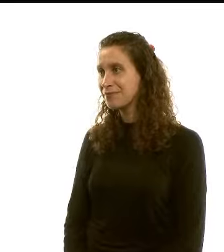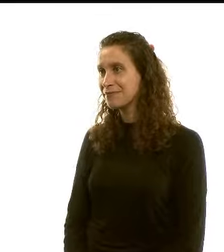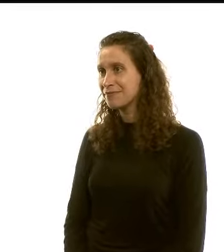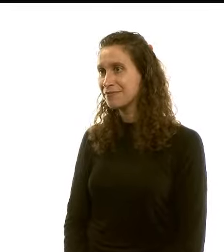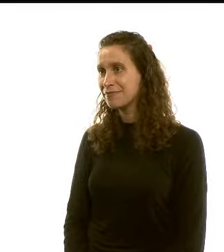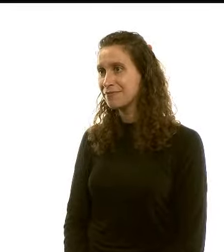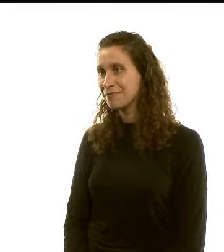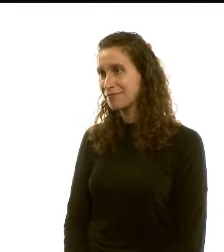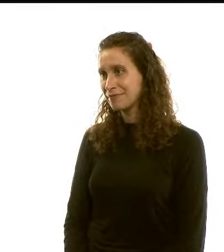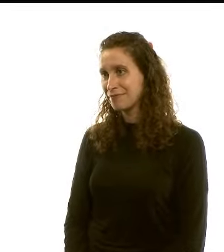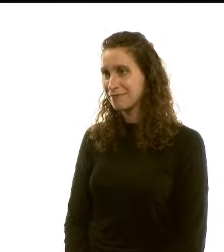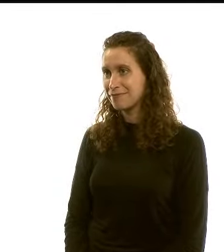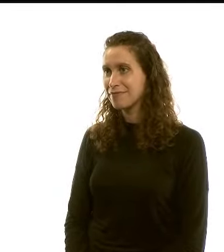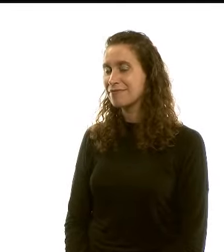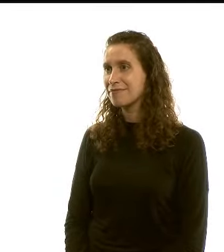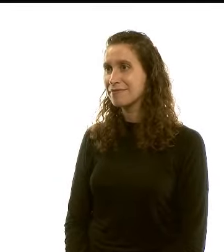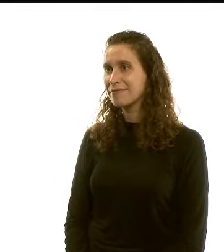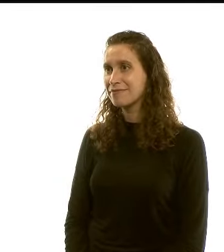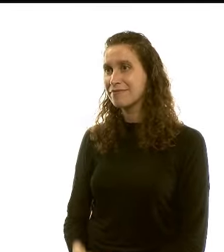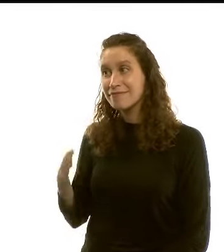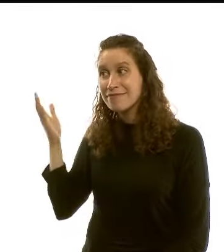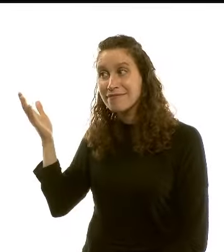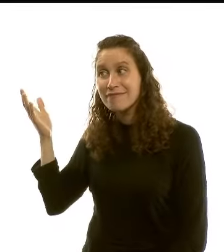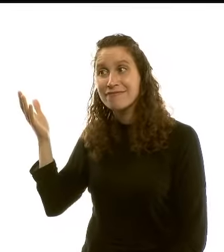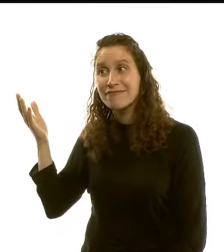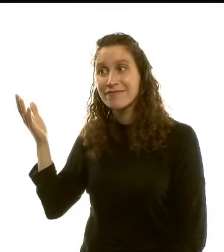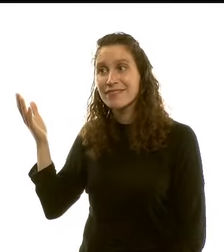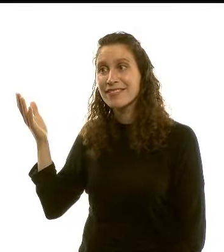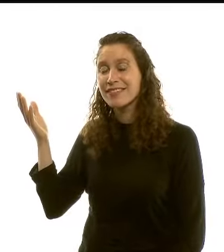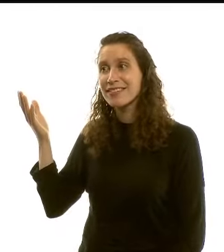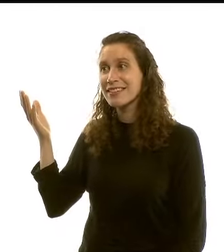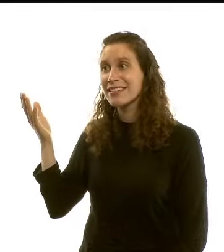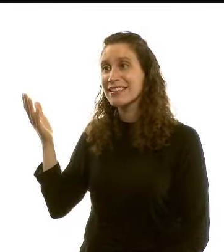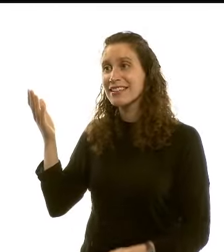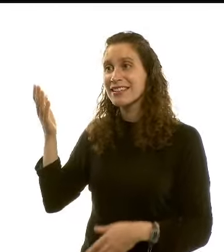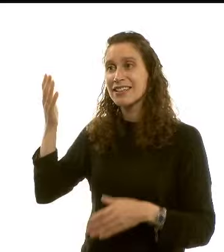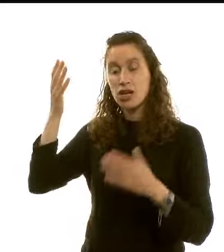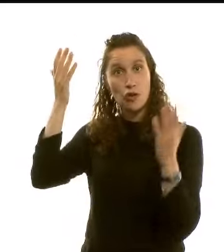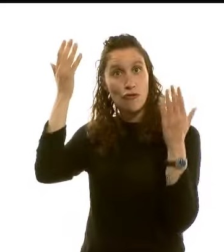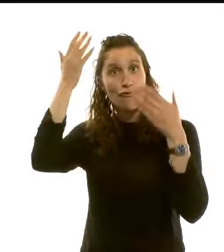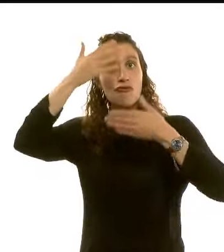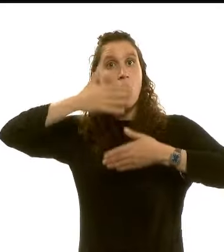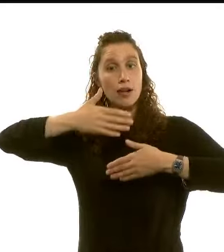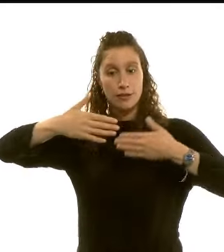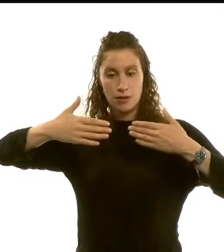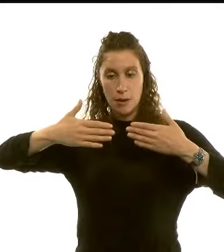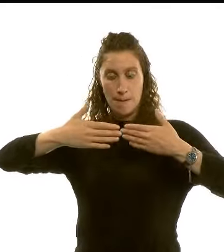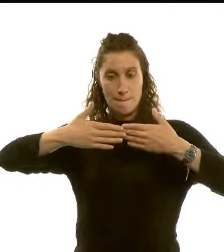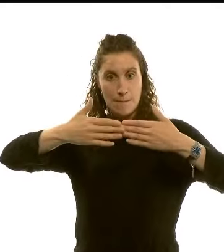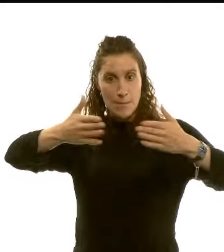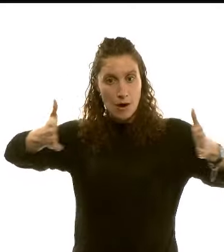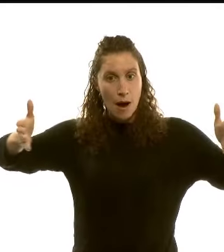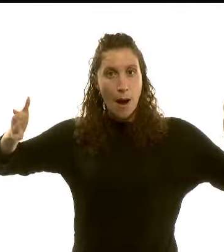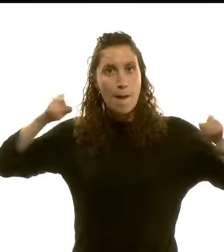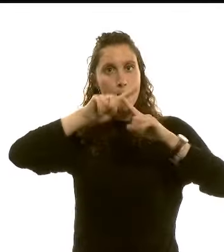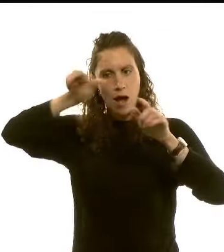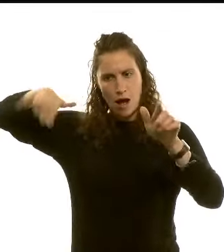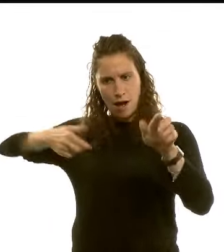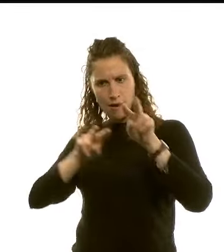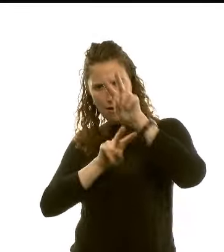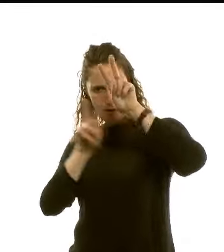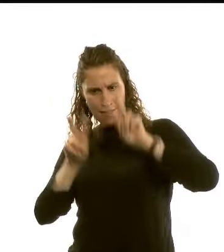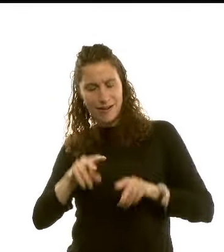So we look at hinges, this. and now you can see all that. So on the front, it now doubles up, but on the inside, there is even more to see. We